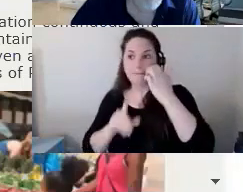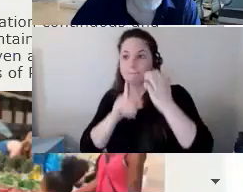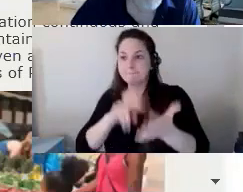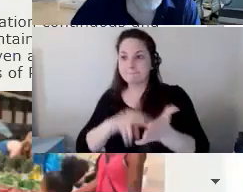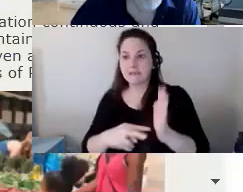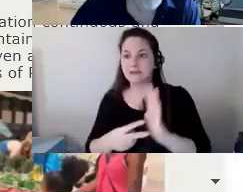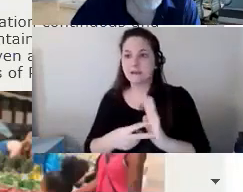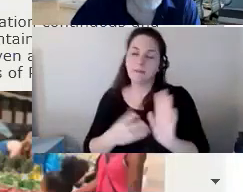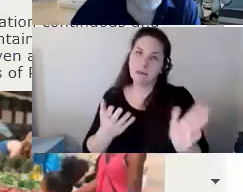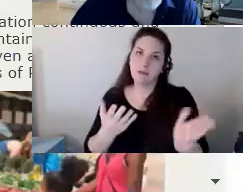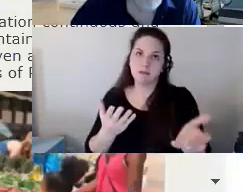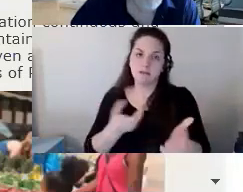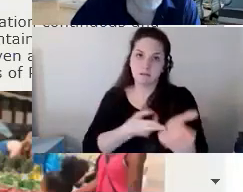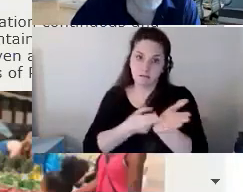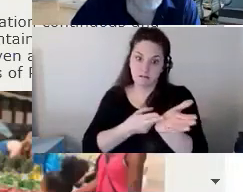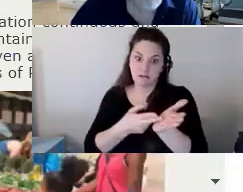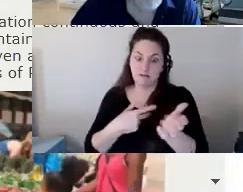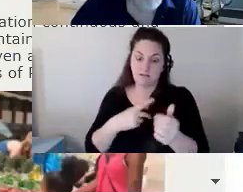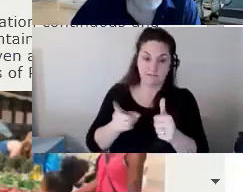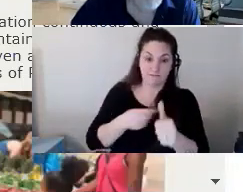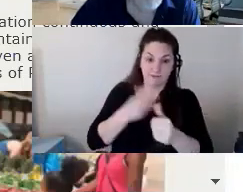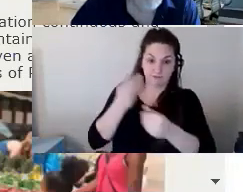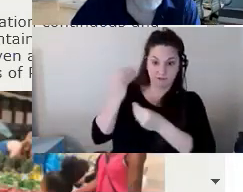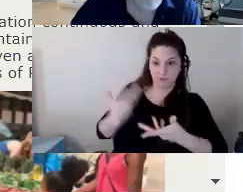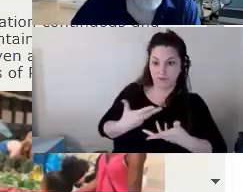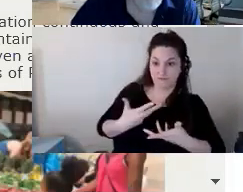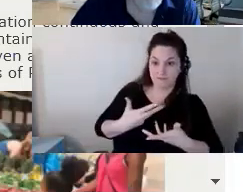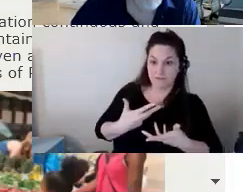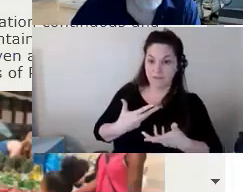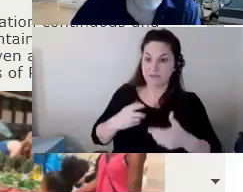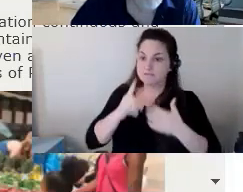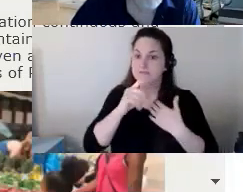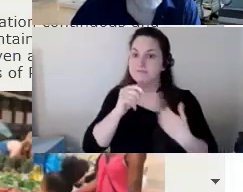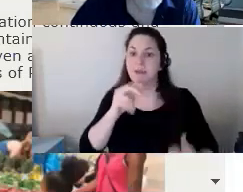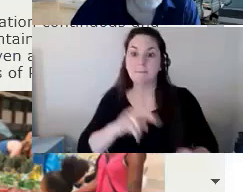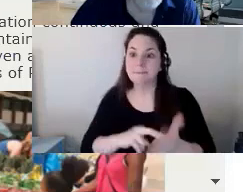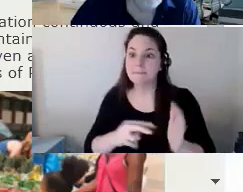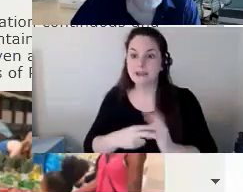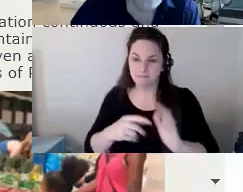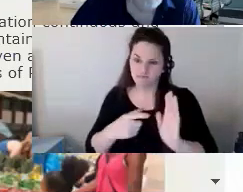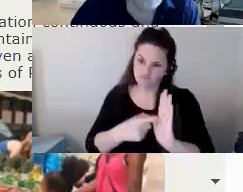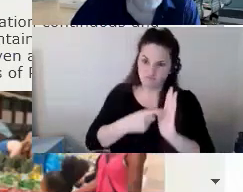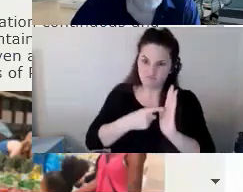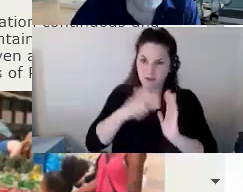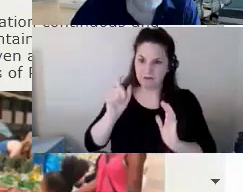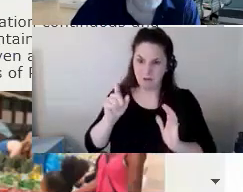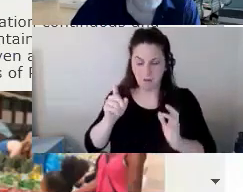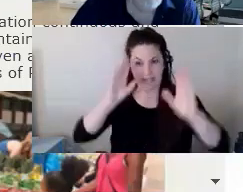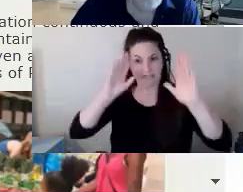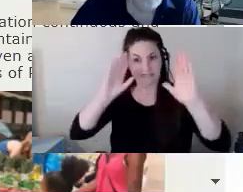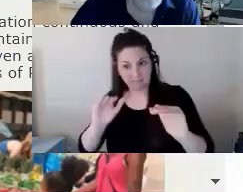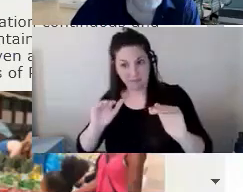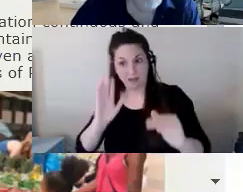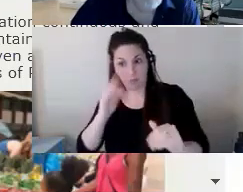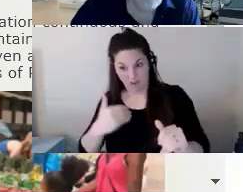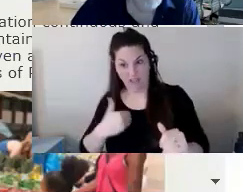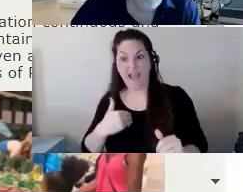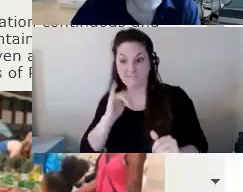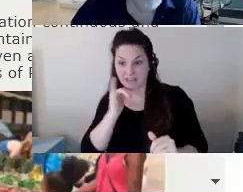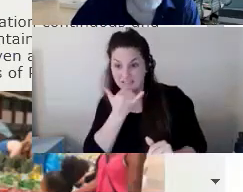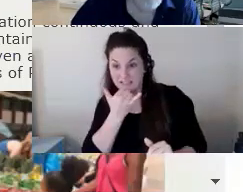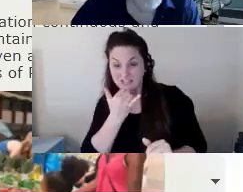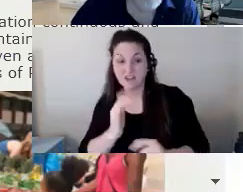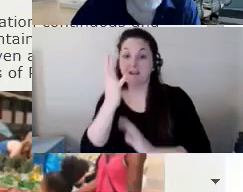indeed, when I was first briefed on this, it's not to say that we're expecting a glitch if you do it 5